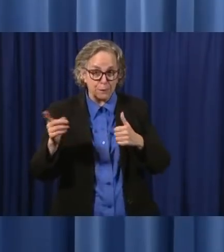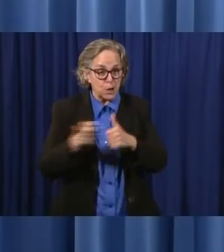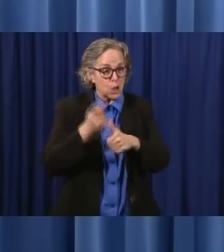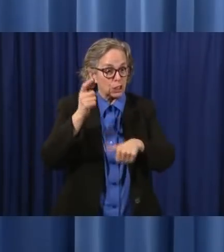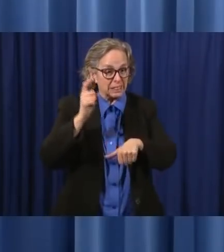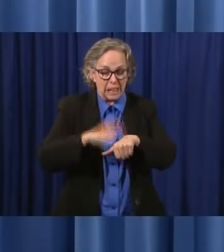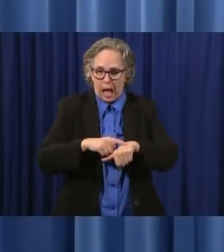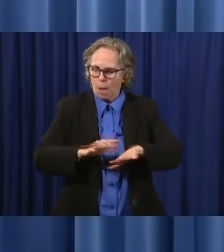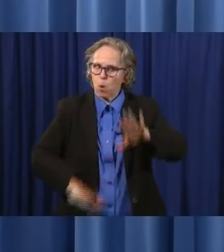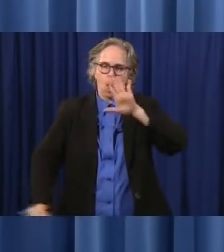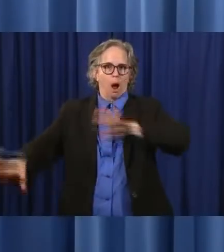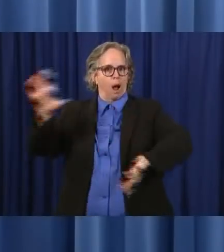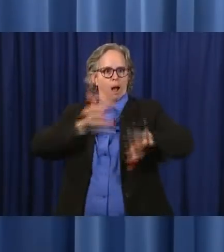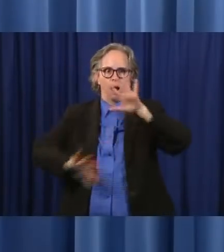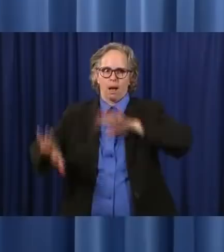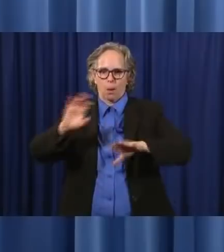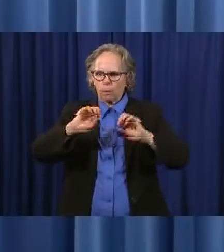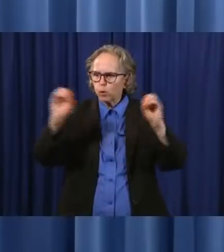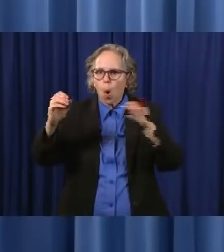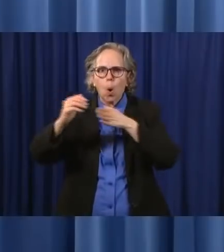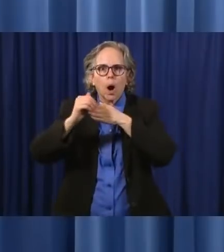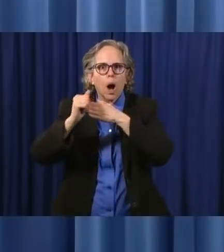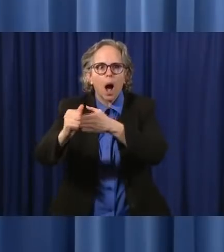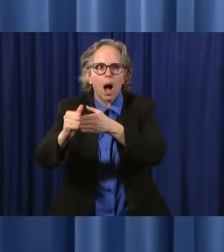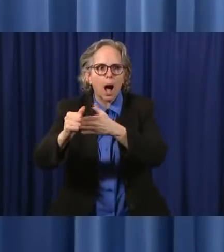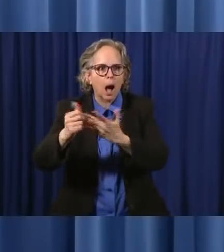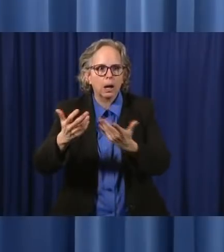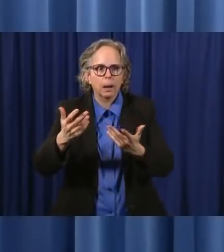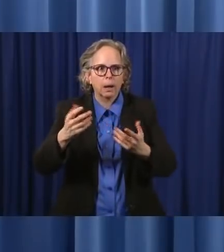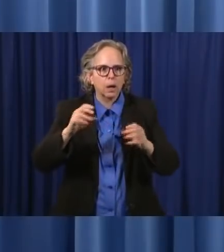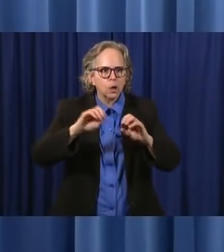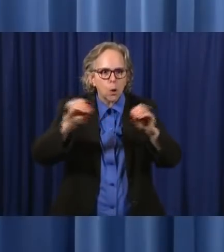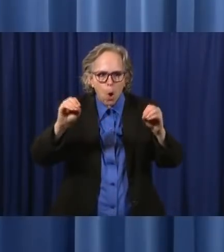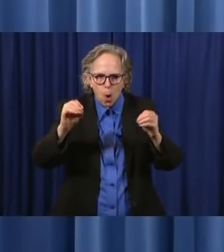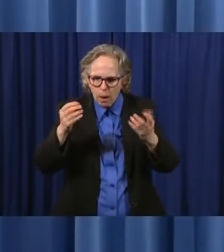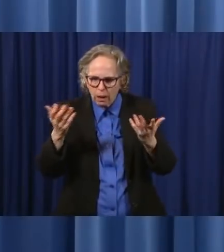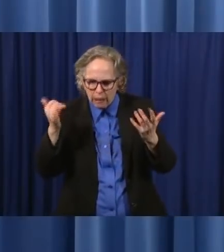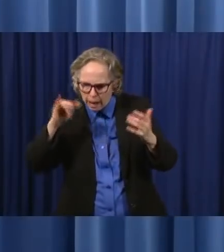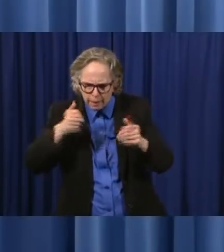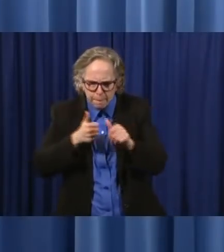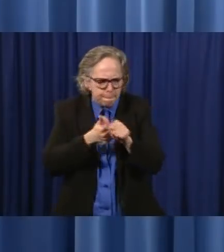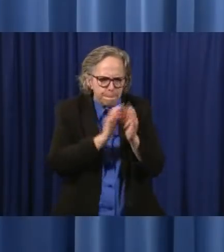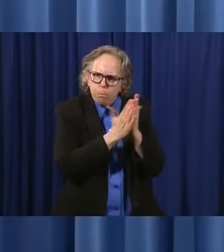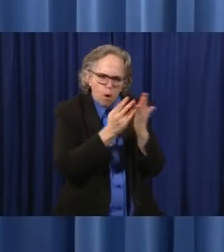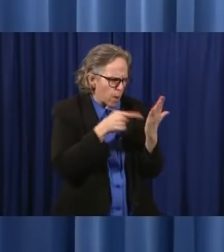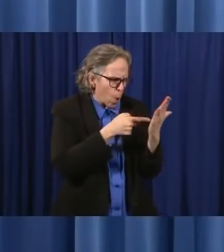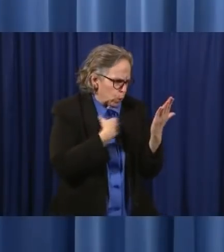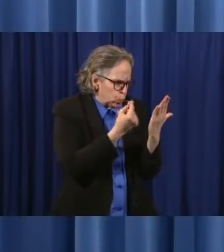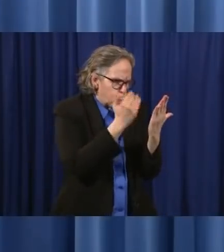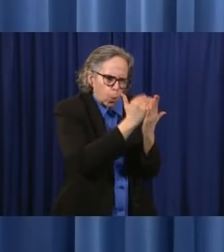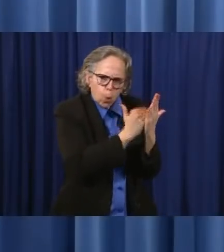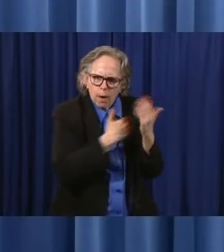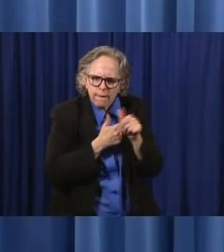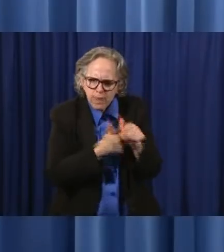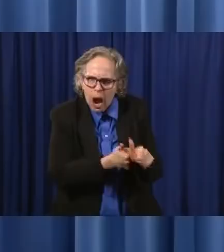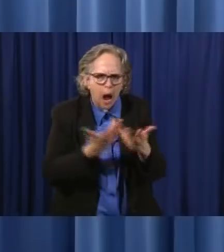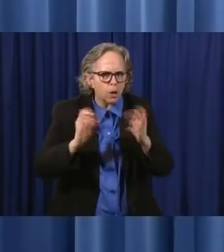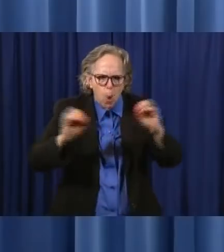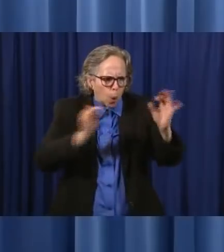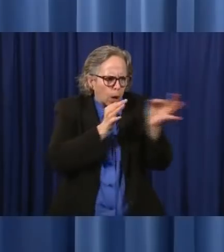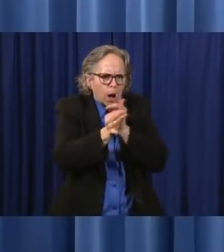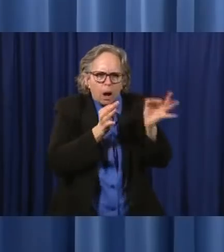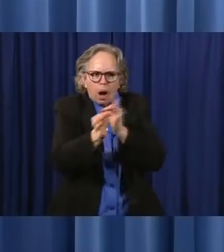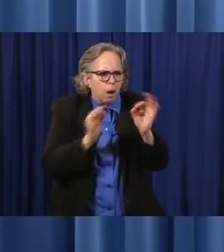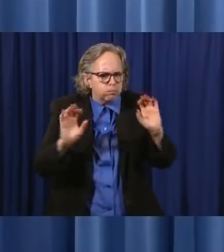playbook out there for this. There's no playbook for conducting childcare, such an essential